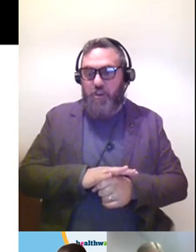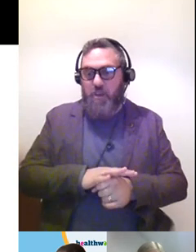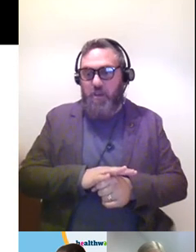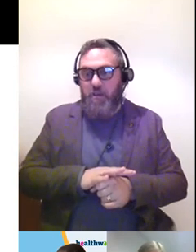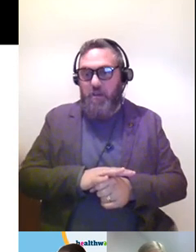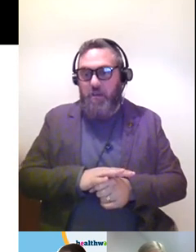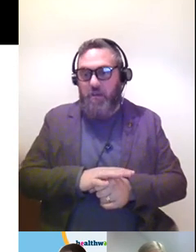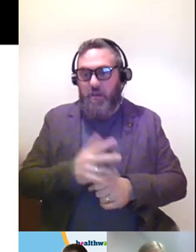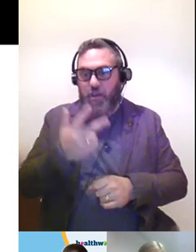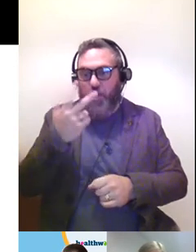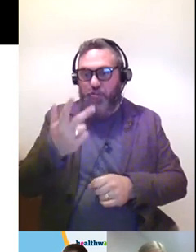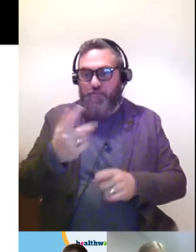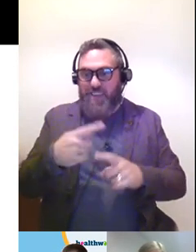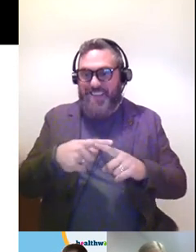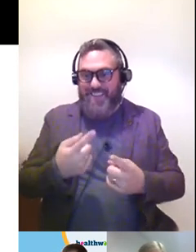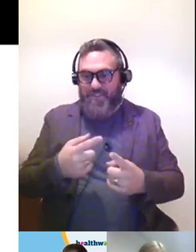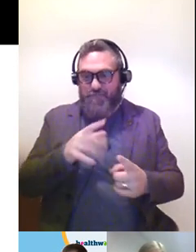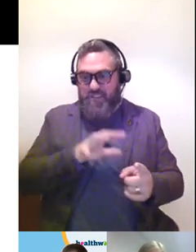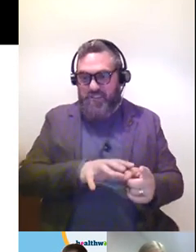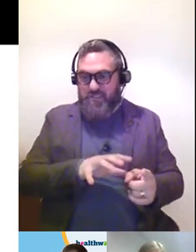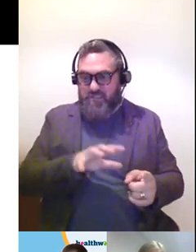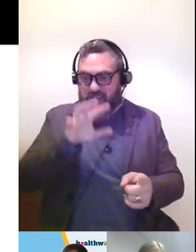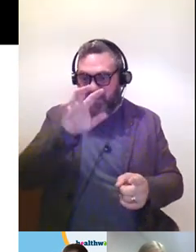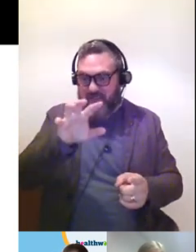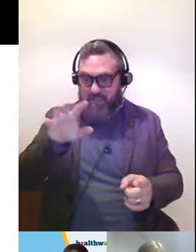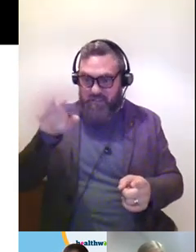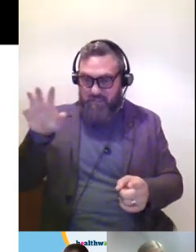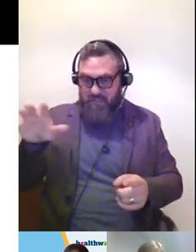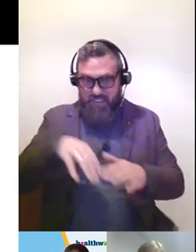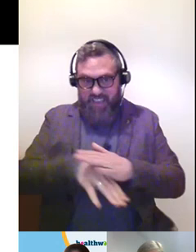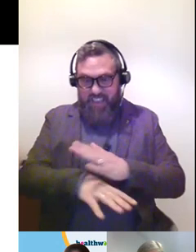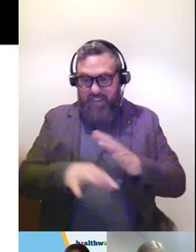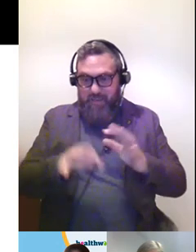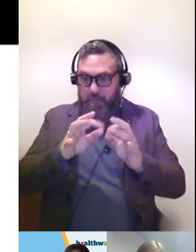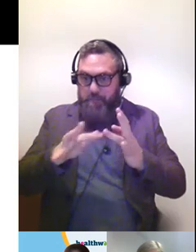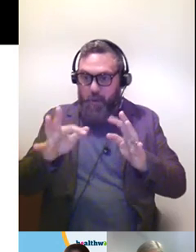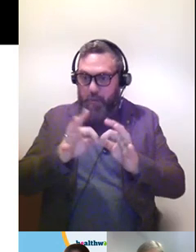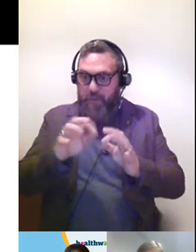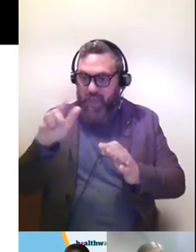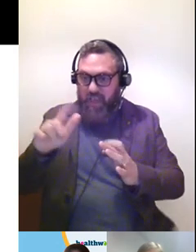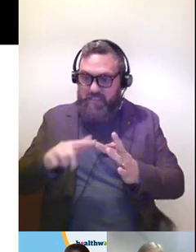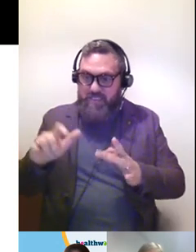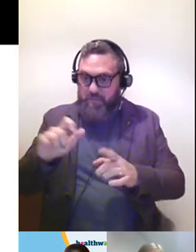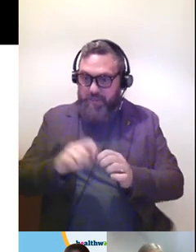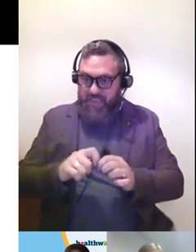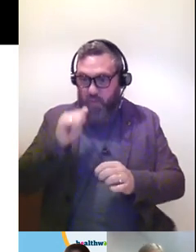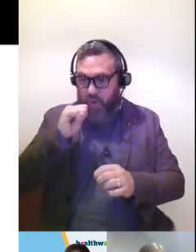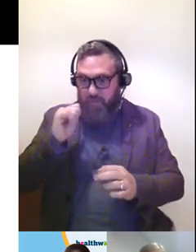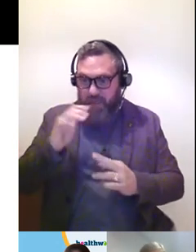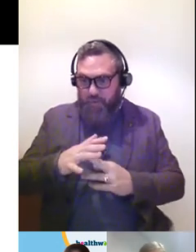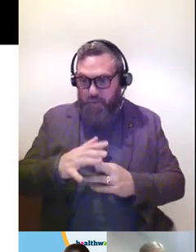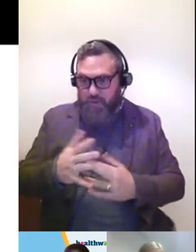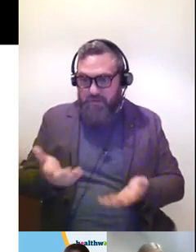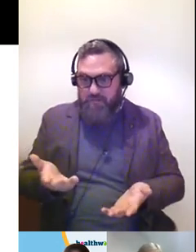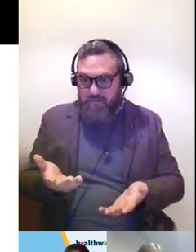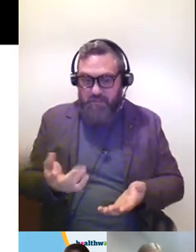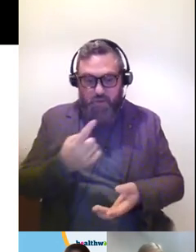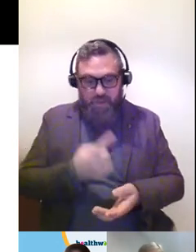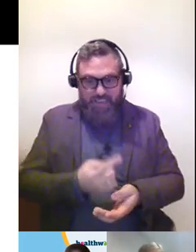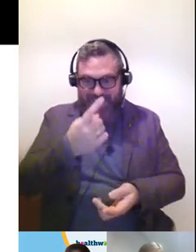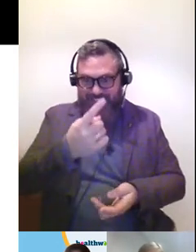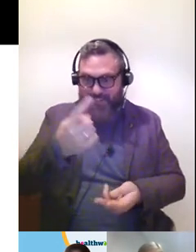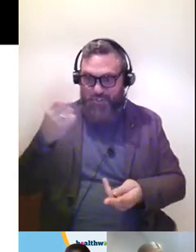3 different places within Bob ICB will be really, really important. So each place will